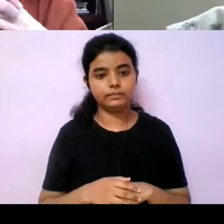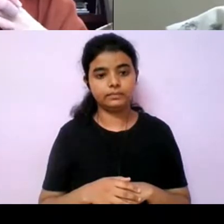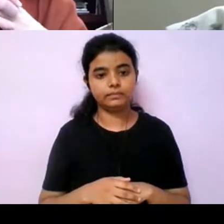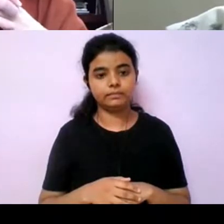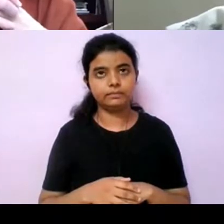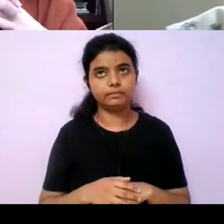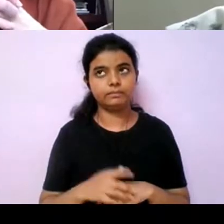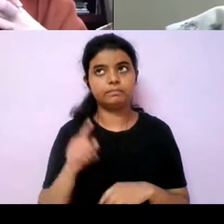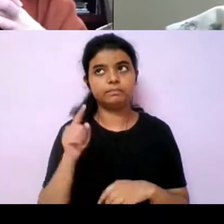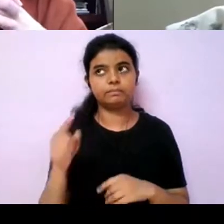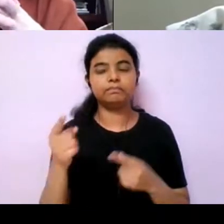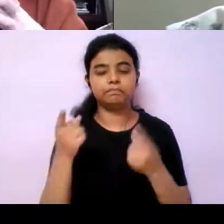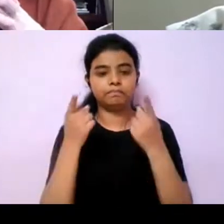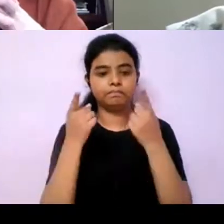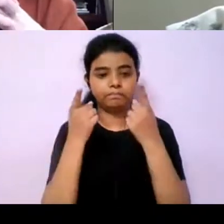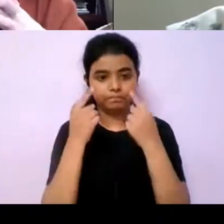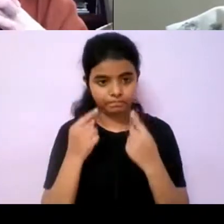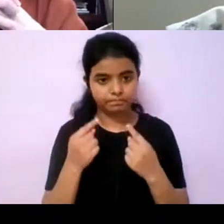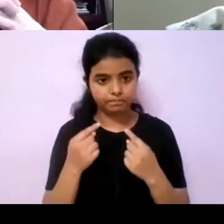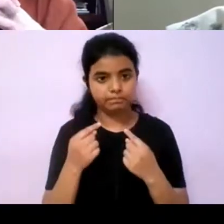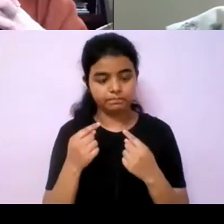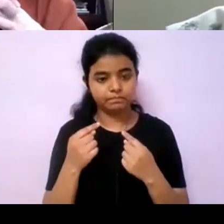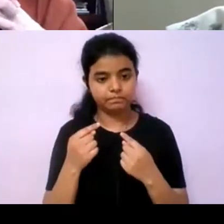tasks of parenting,